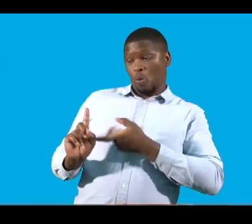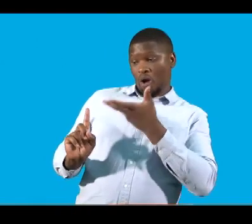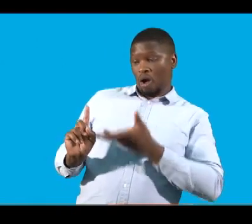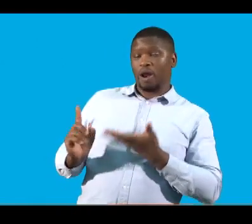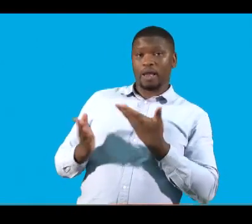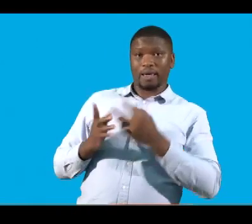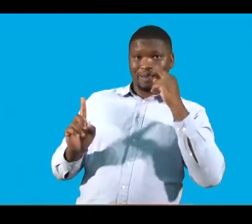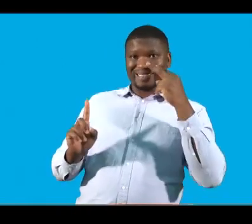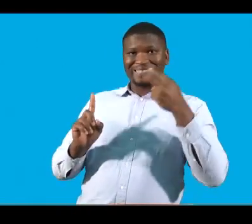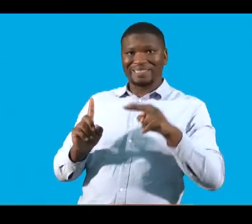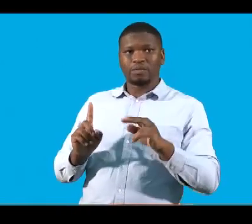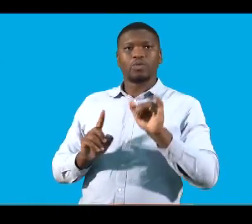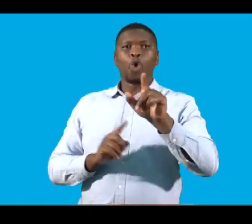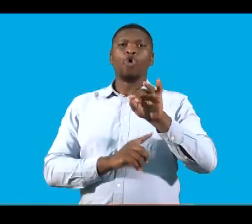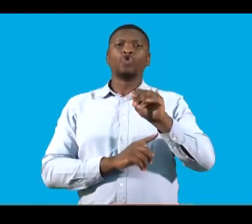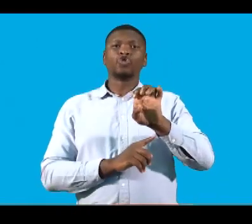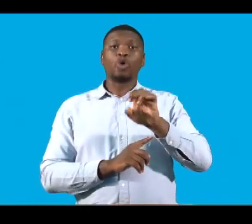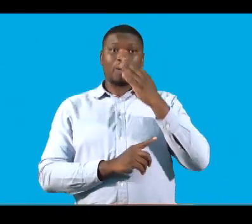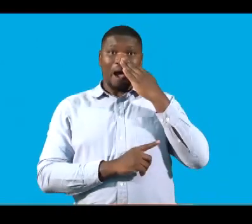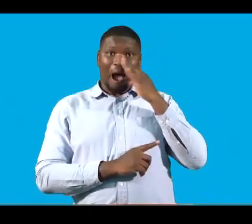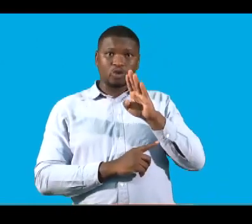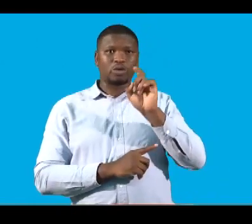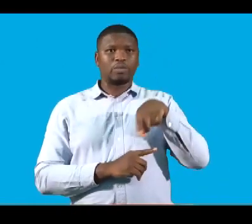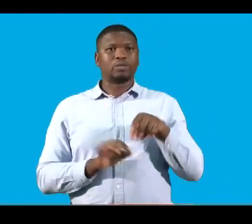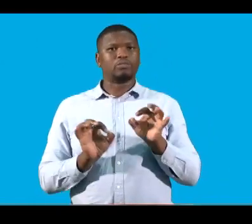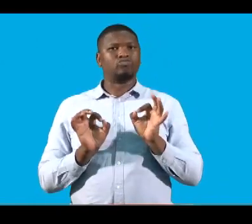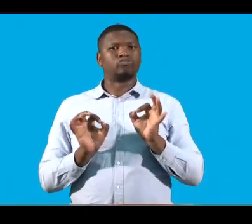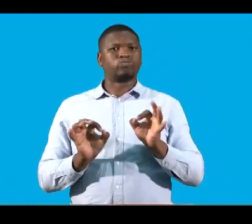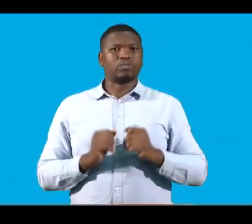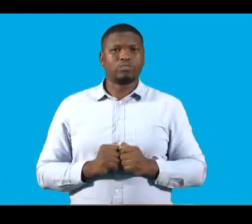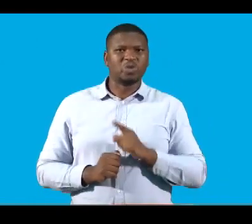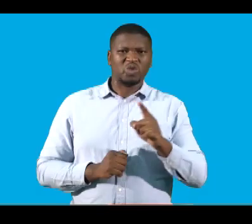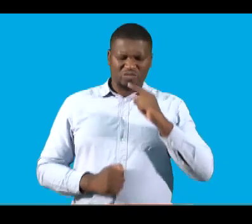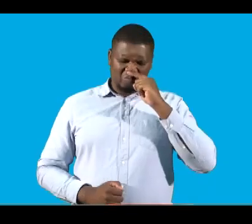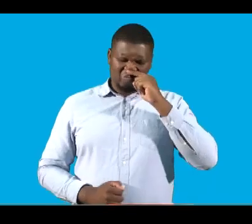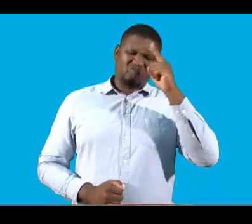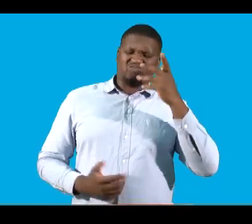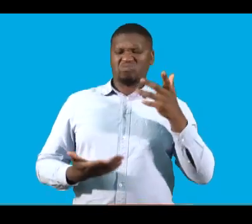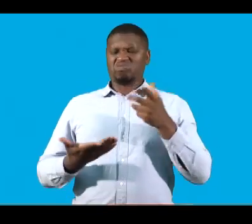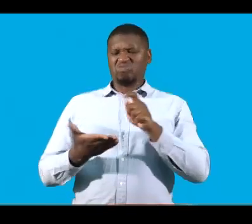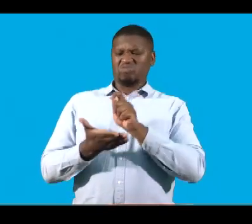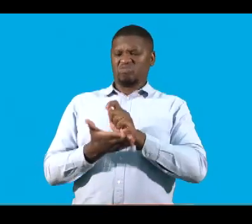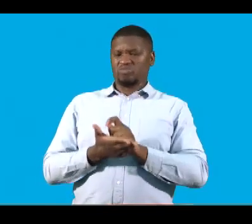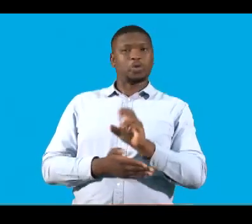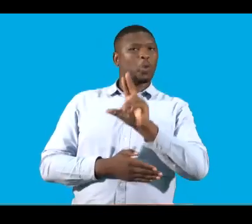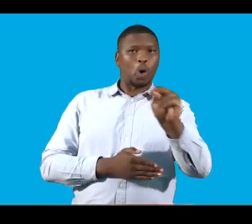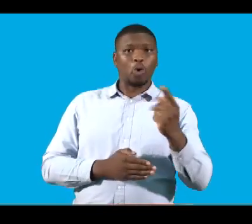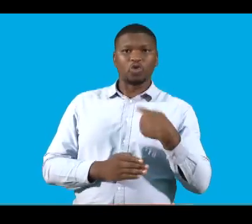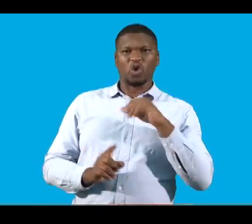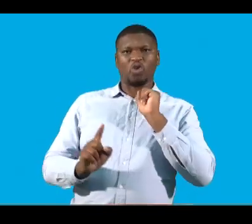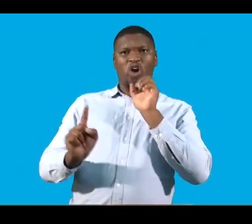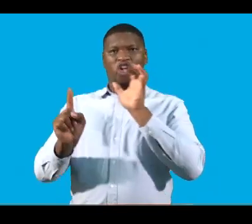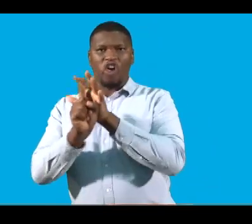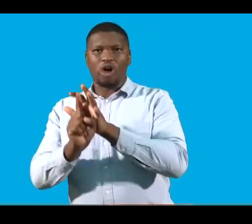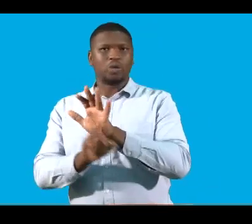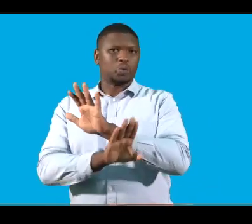so one can see. Your tone, your attitude to the subject must be appropriate. Don't sound